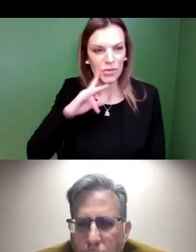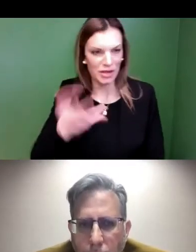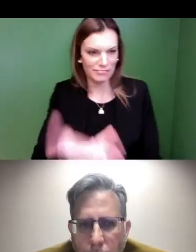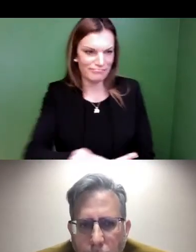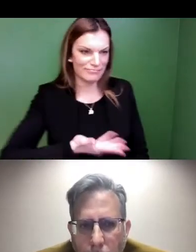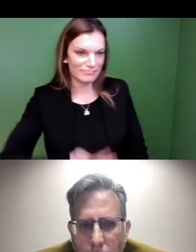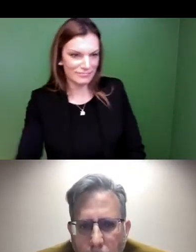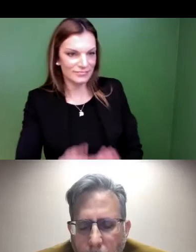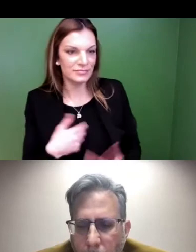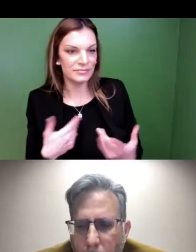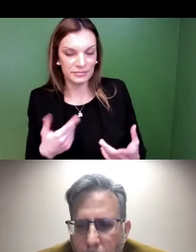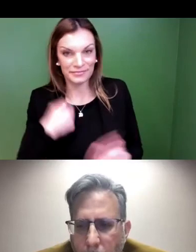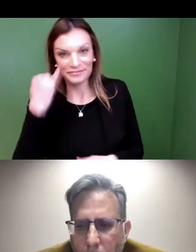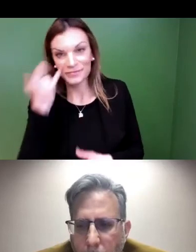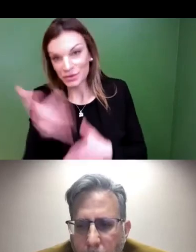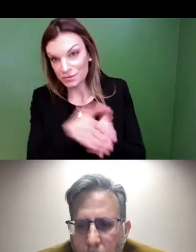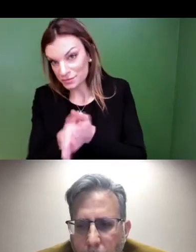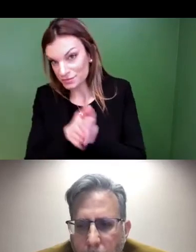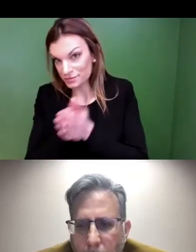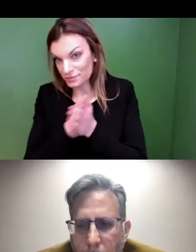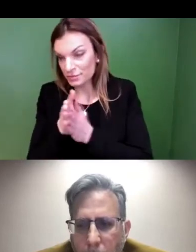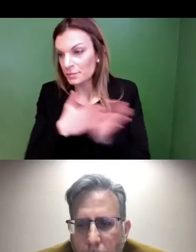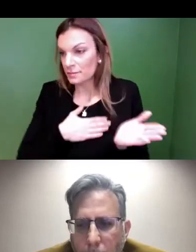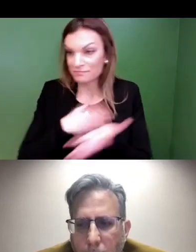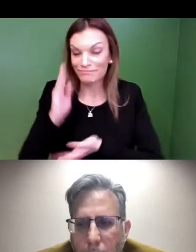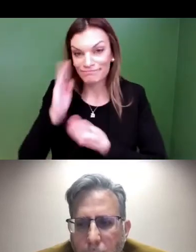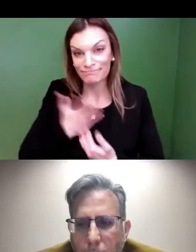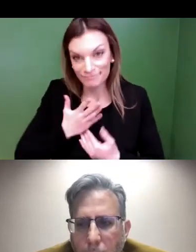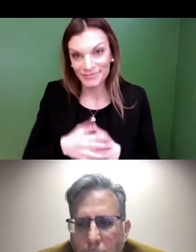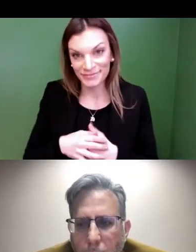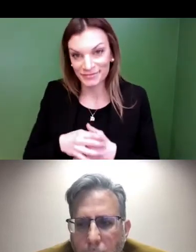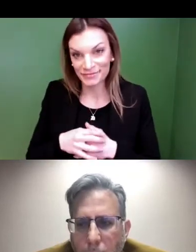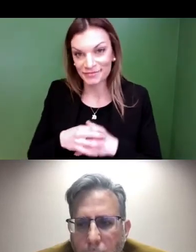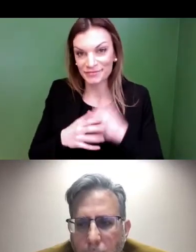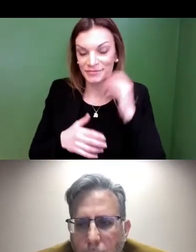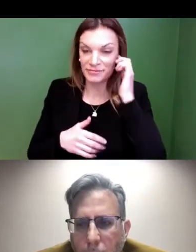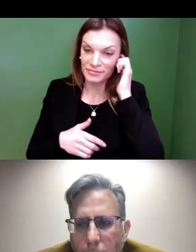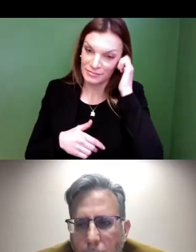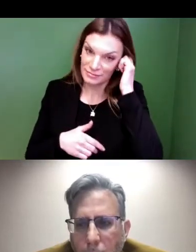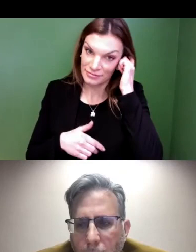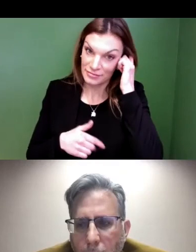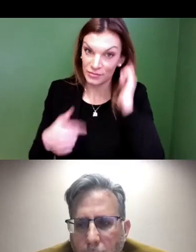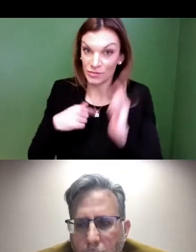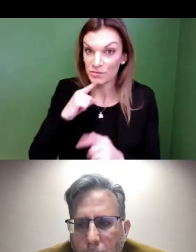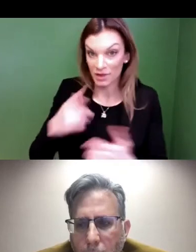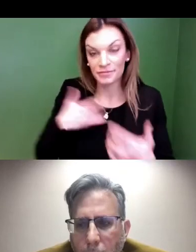So if you're interested in something like that, please let us know. We